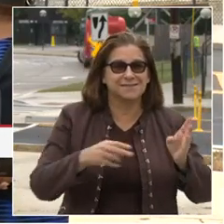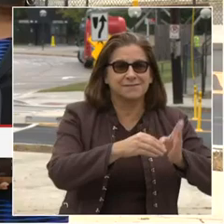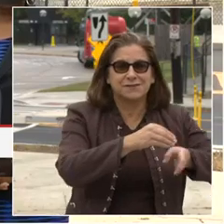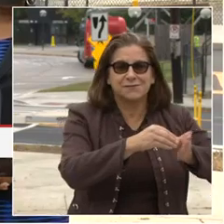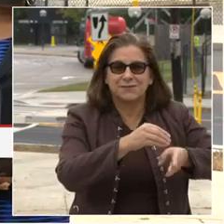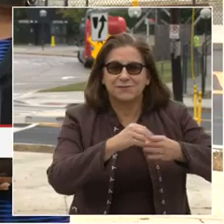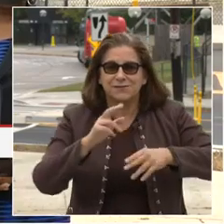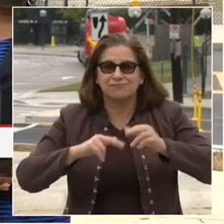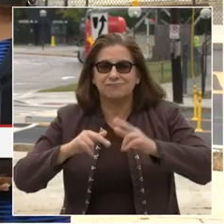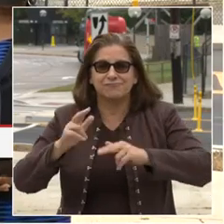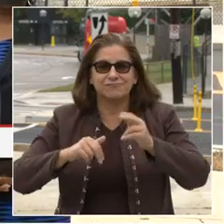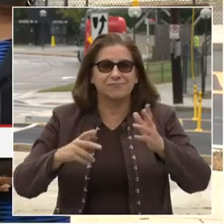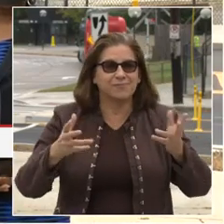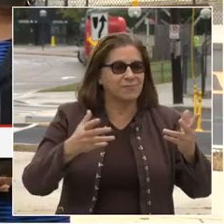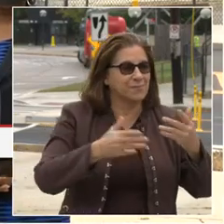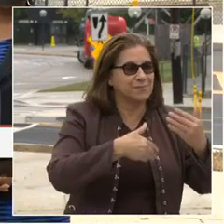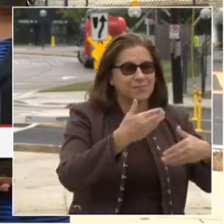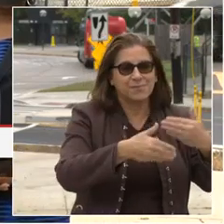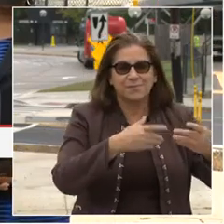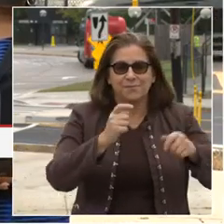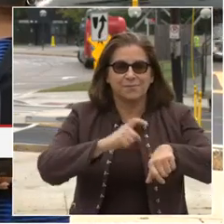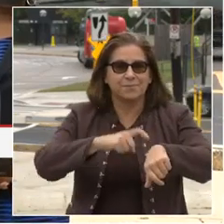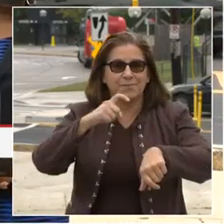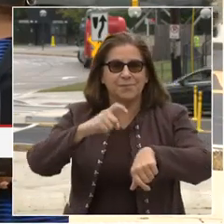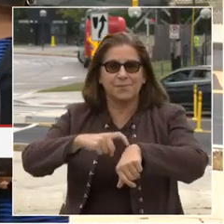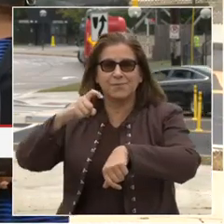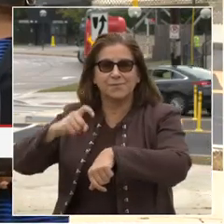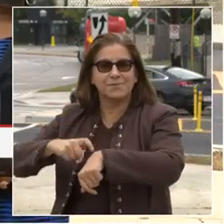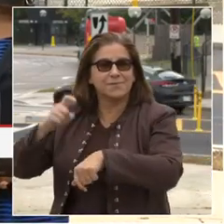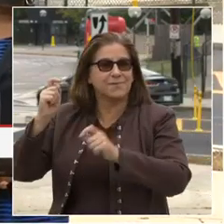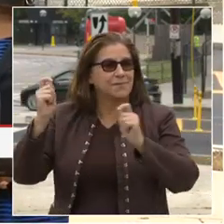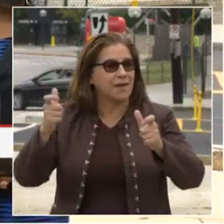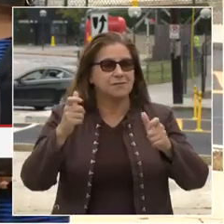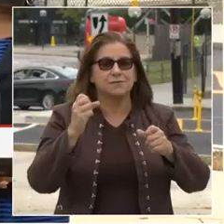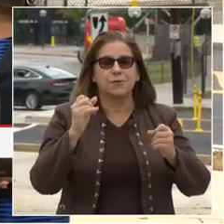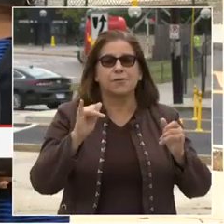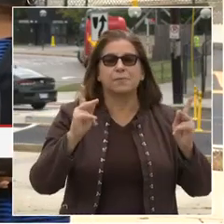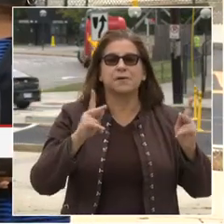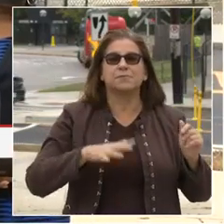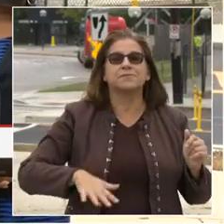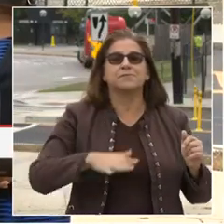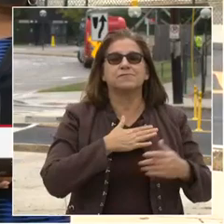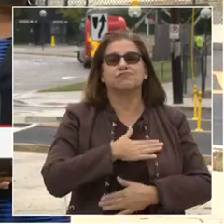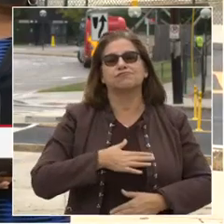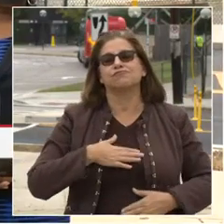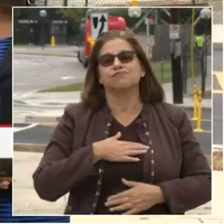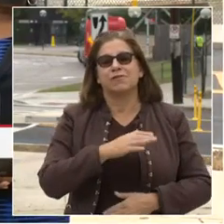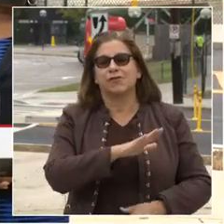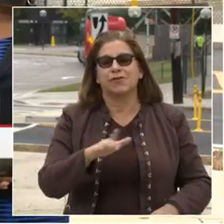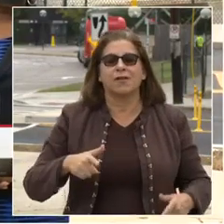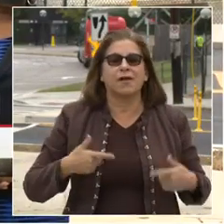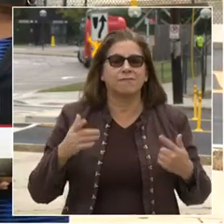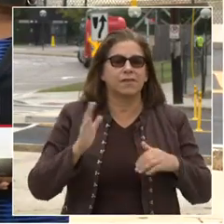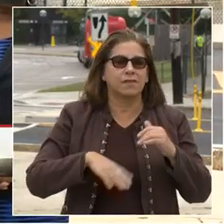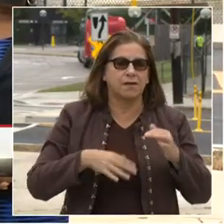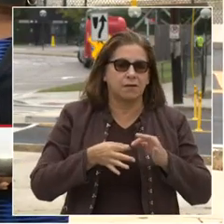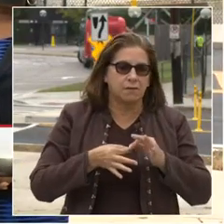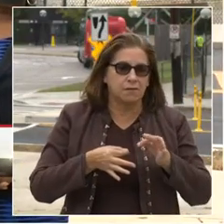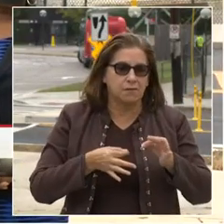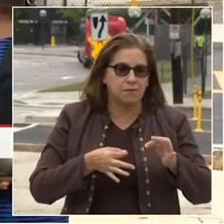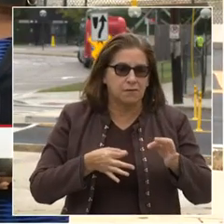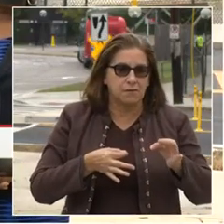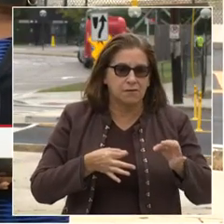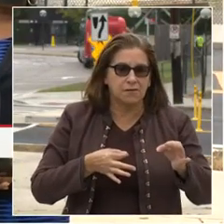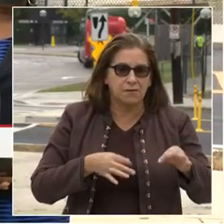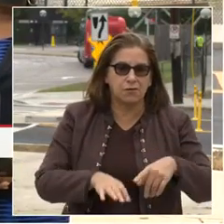to finish more quickly. People shouldn't be waiting weeks or months to have a sign replaced, for example,